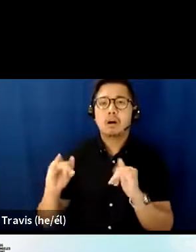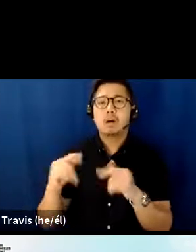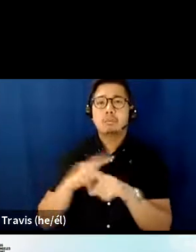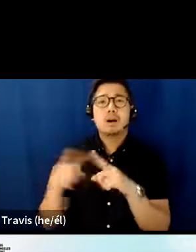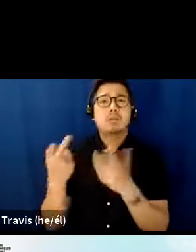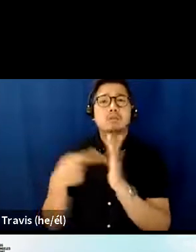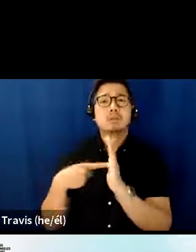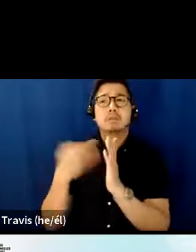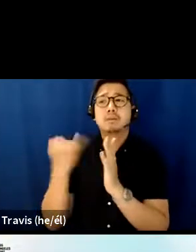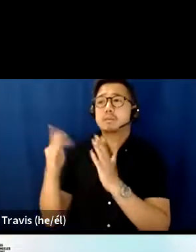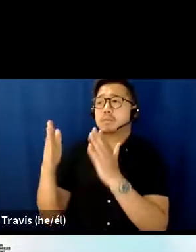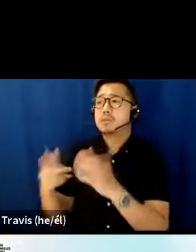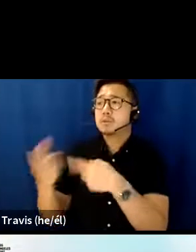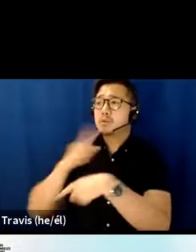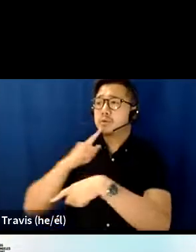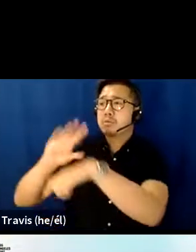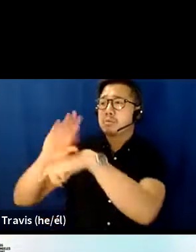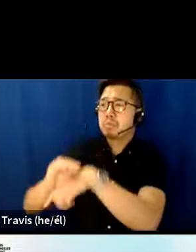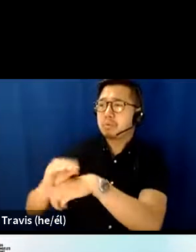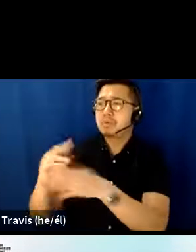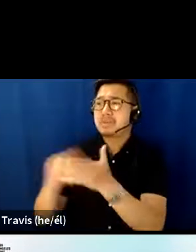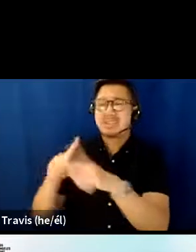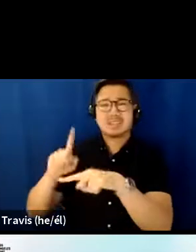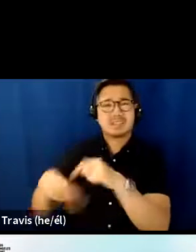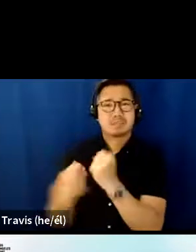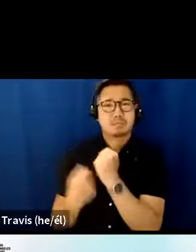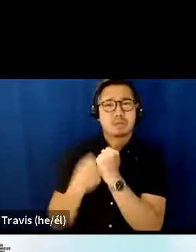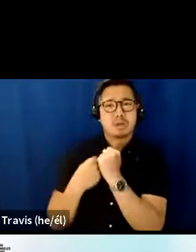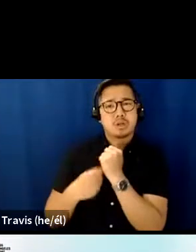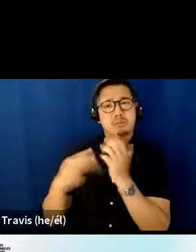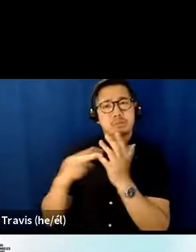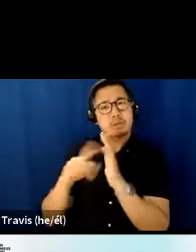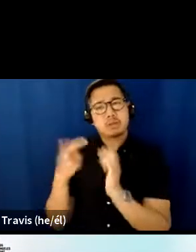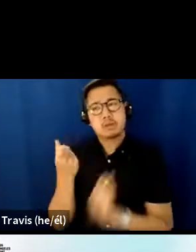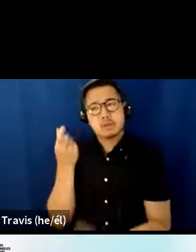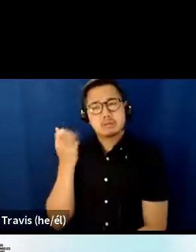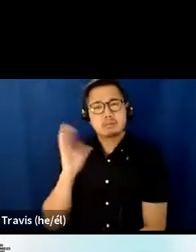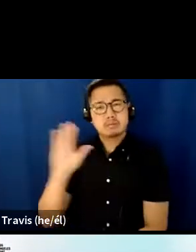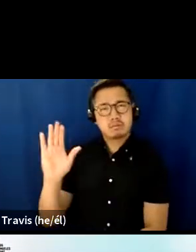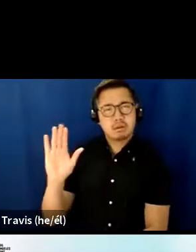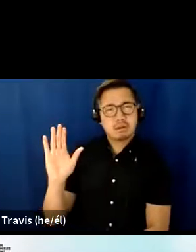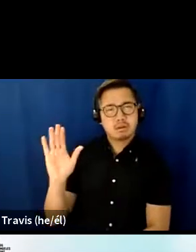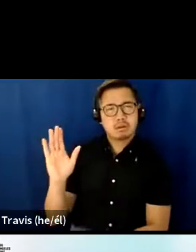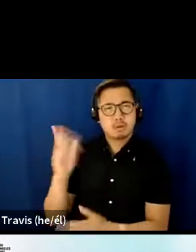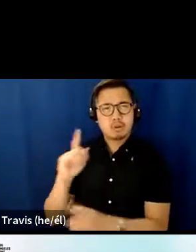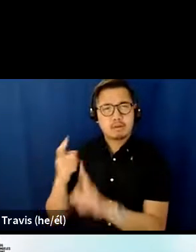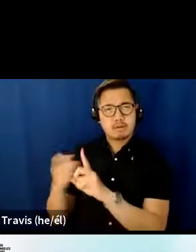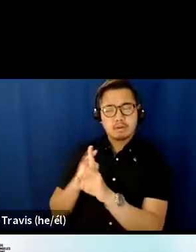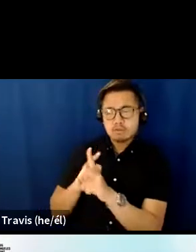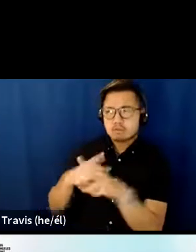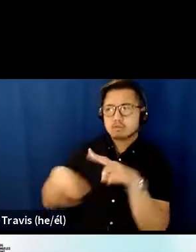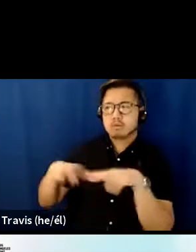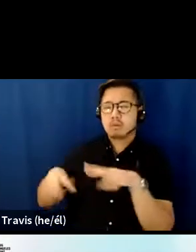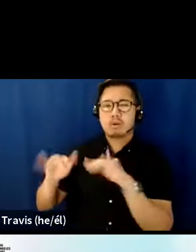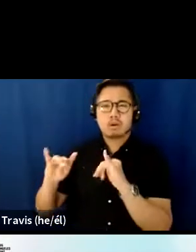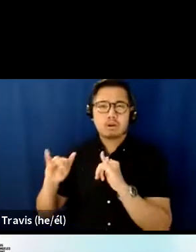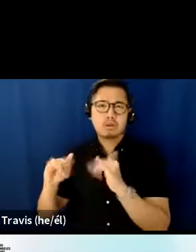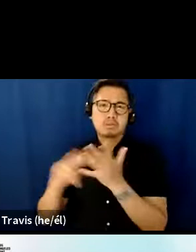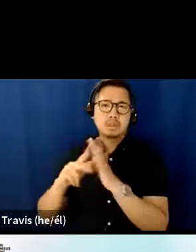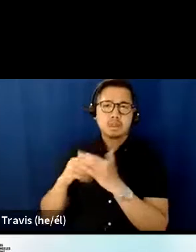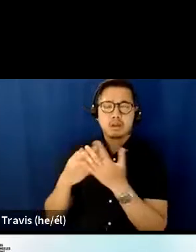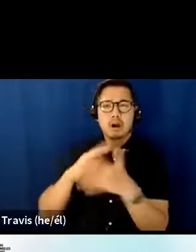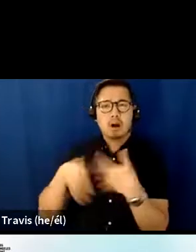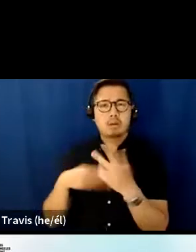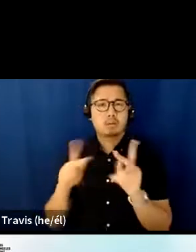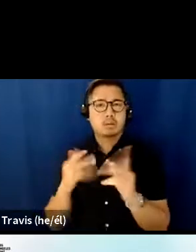We're not even deserving. We are worthy of having space being held, intentional space where everyone can show